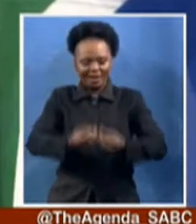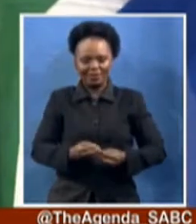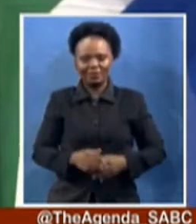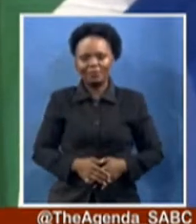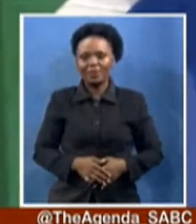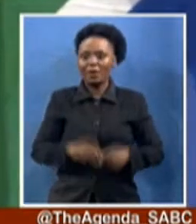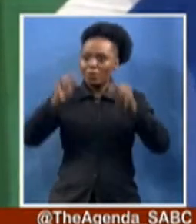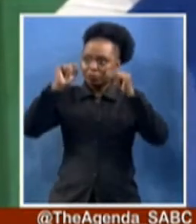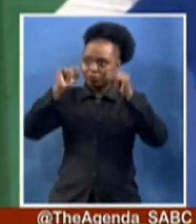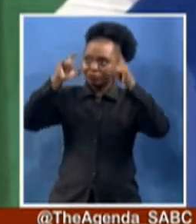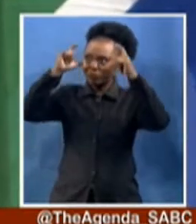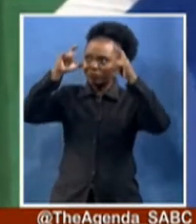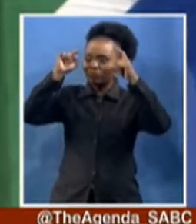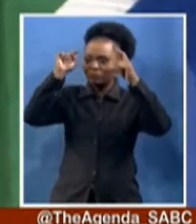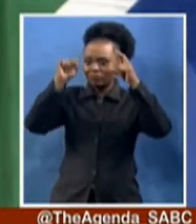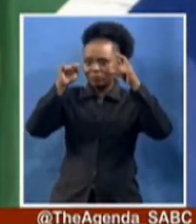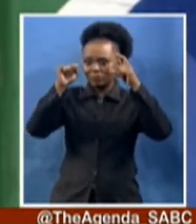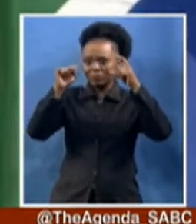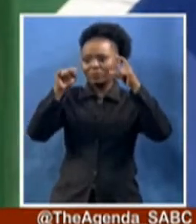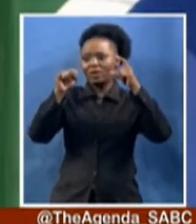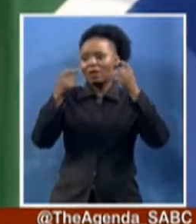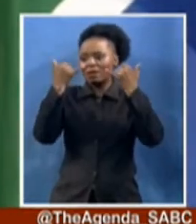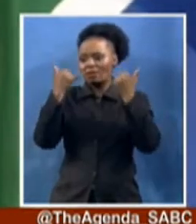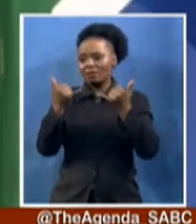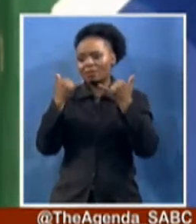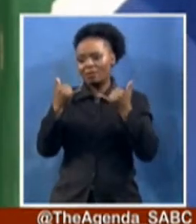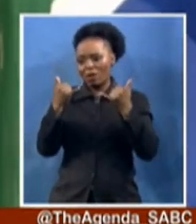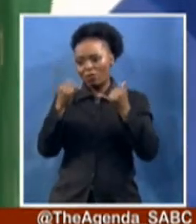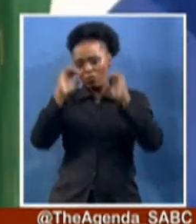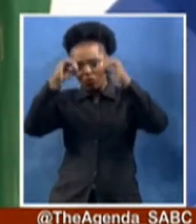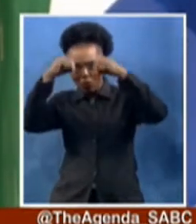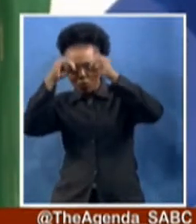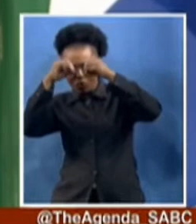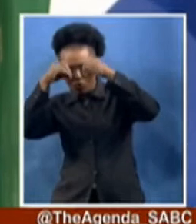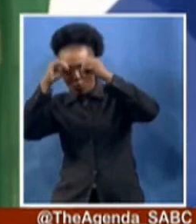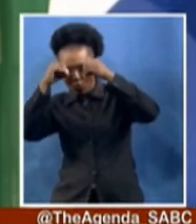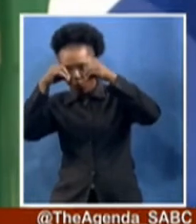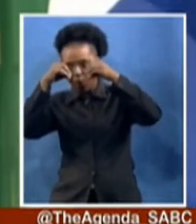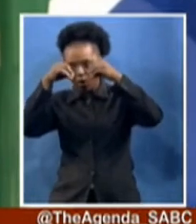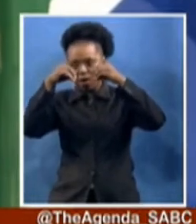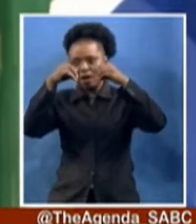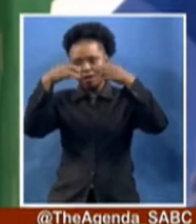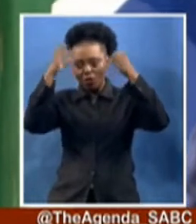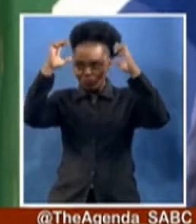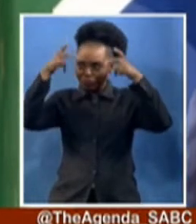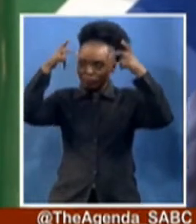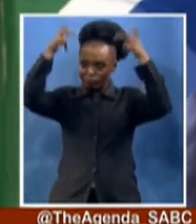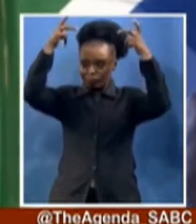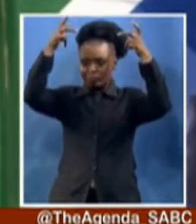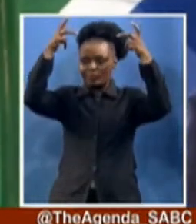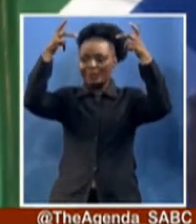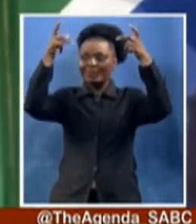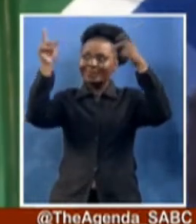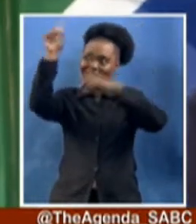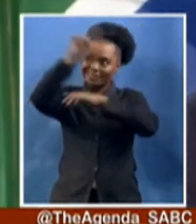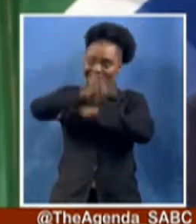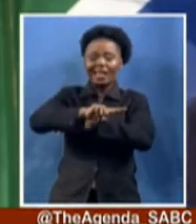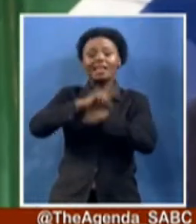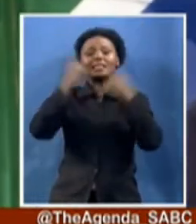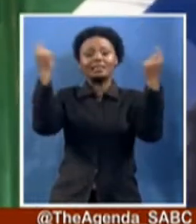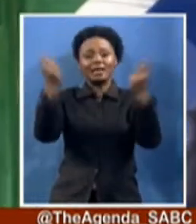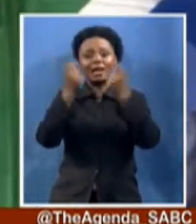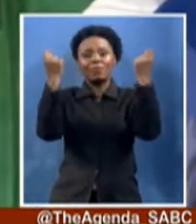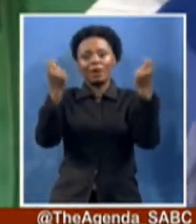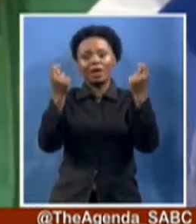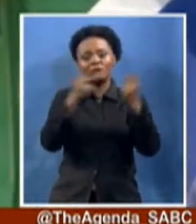is paying tribute to South Africa's Freedom Day, 27th of April, 2021. So if